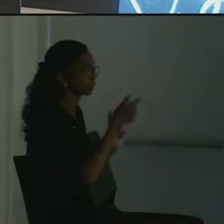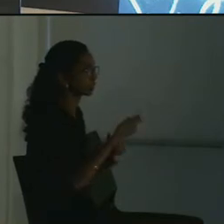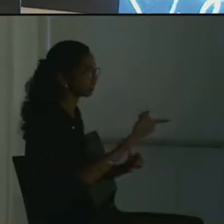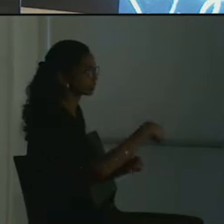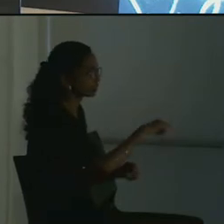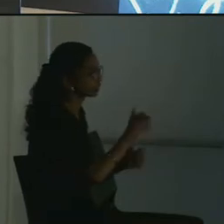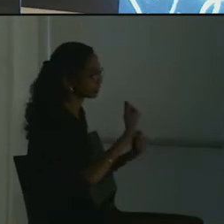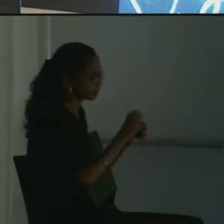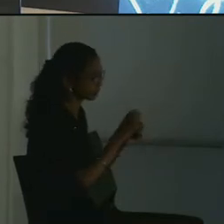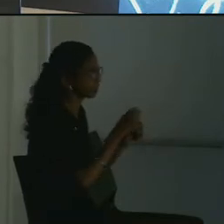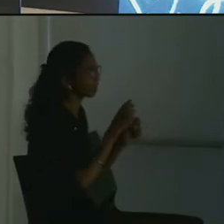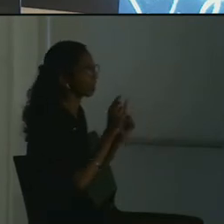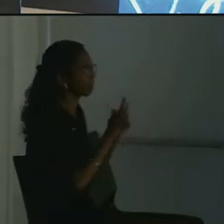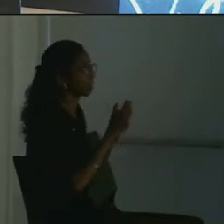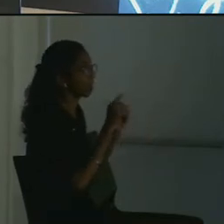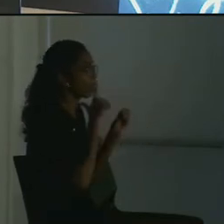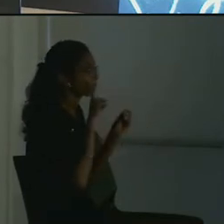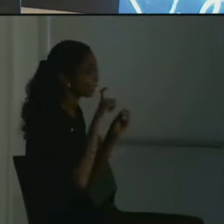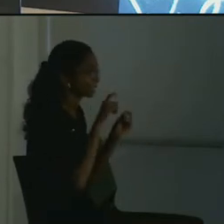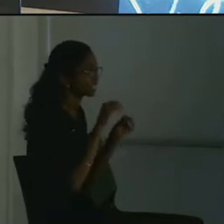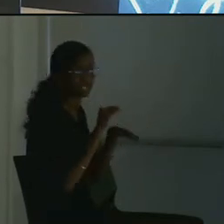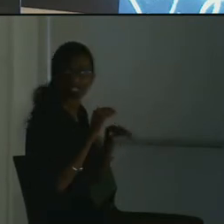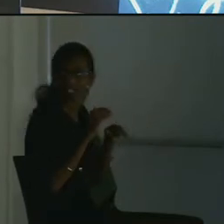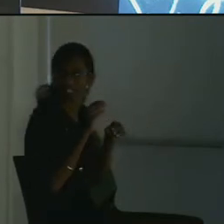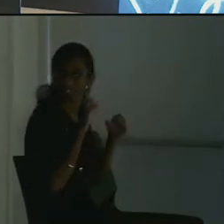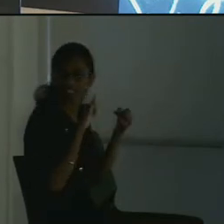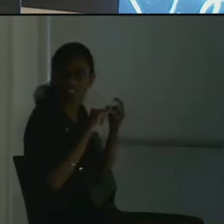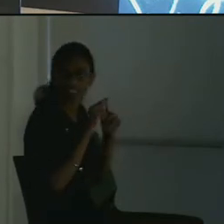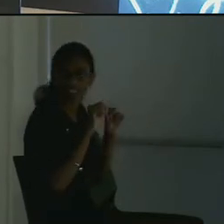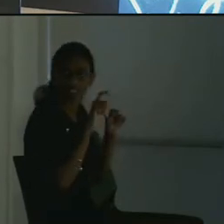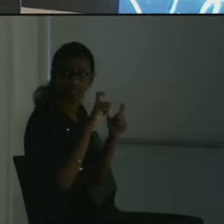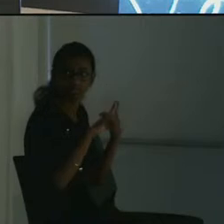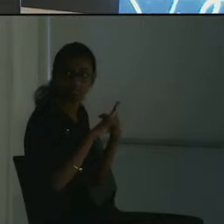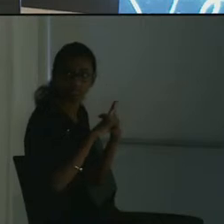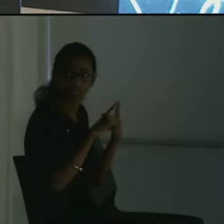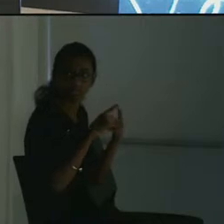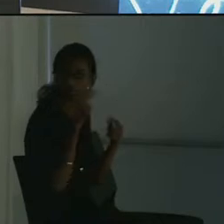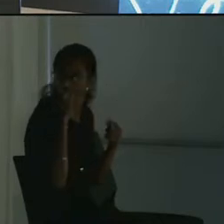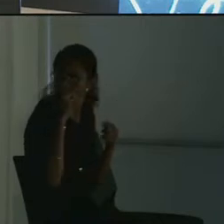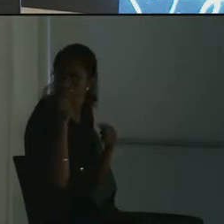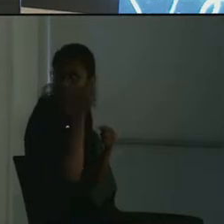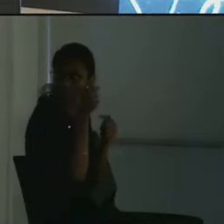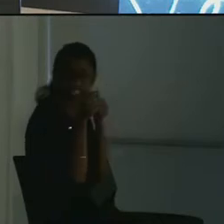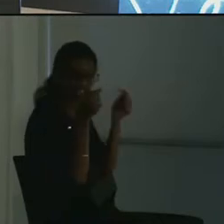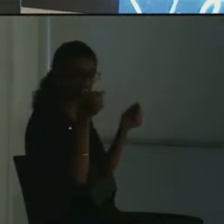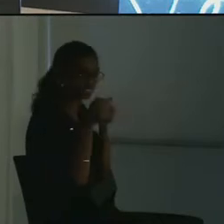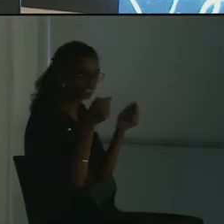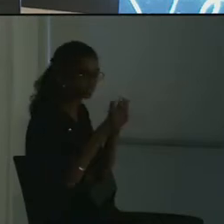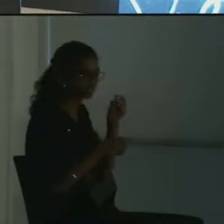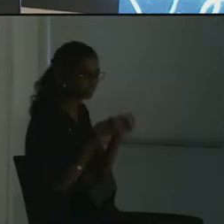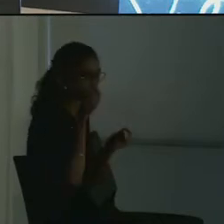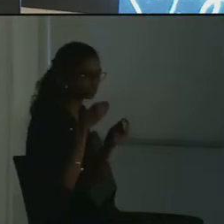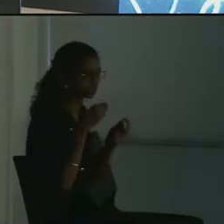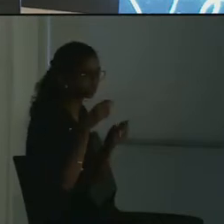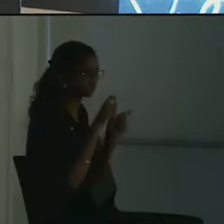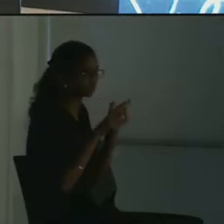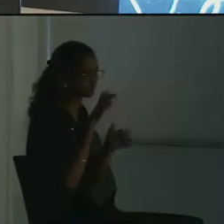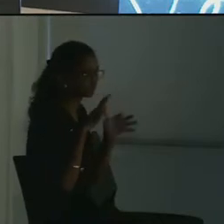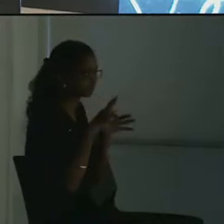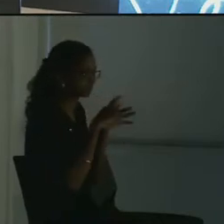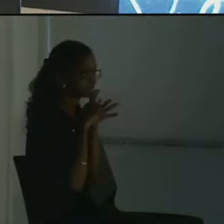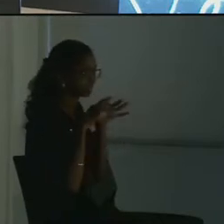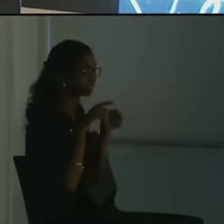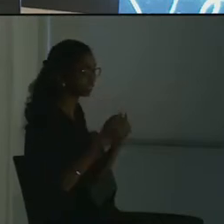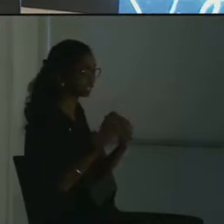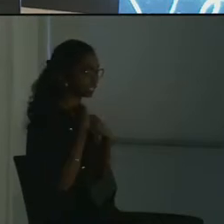with the word public space. As you can see, there were largely negative associations, which gave the